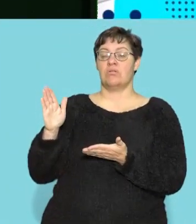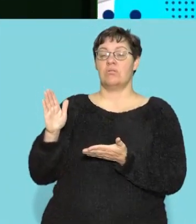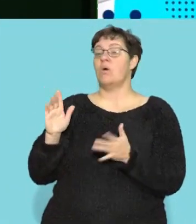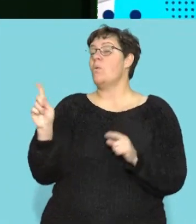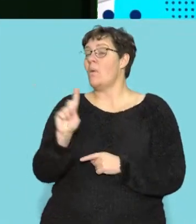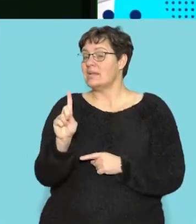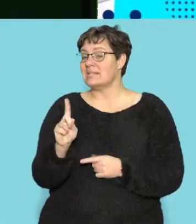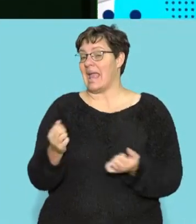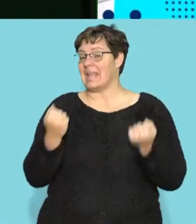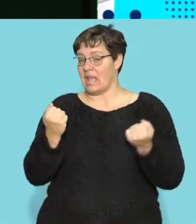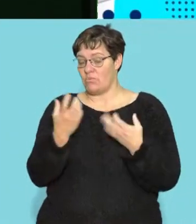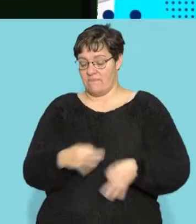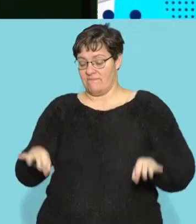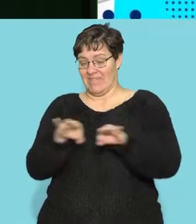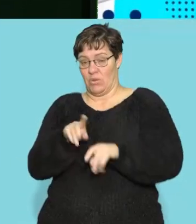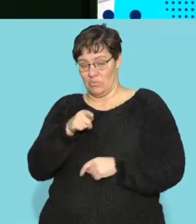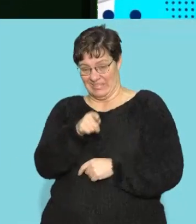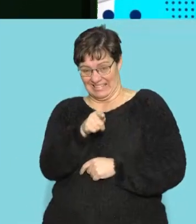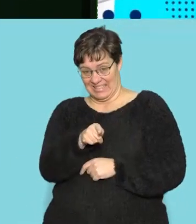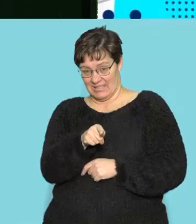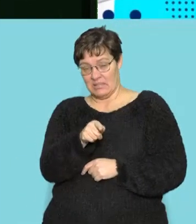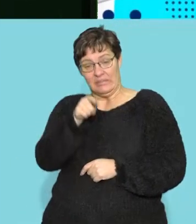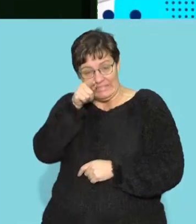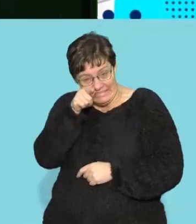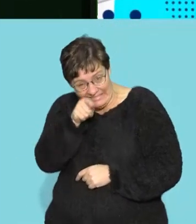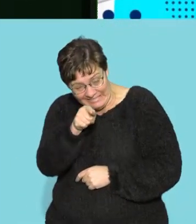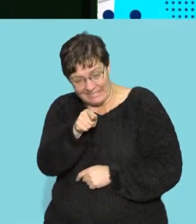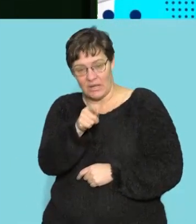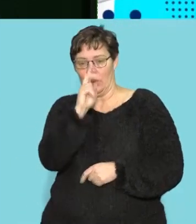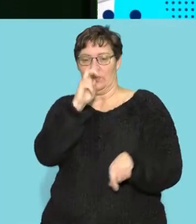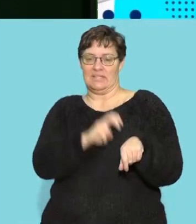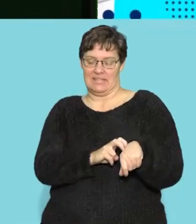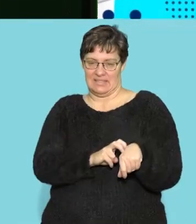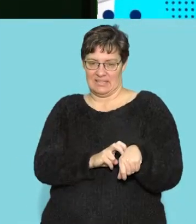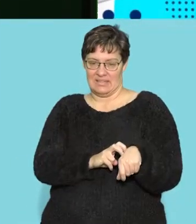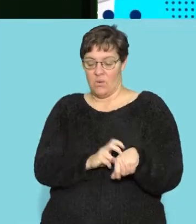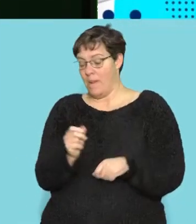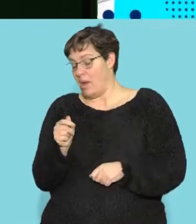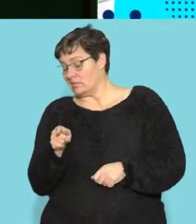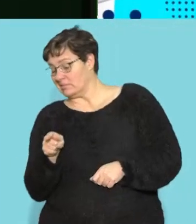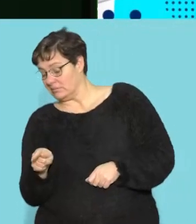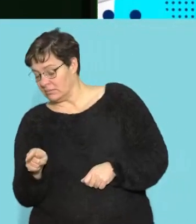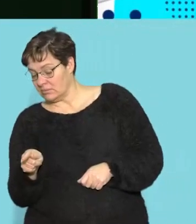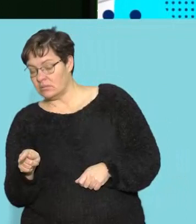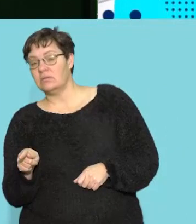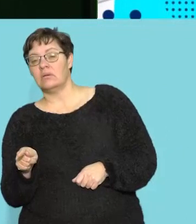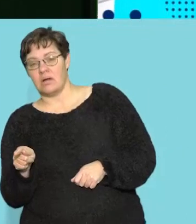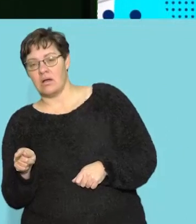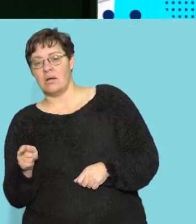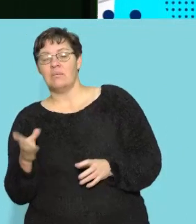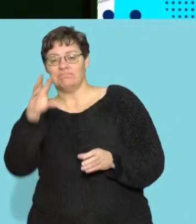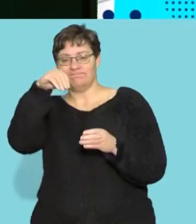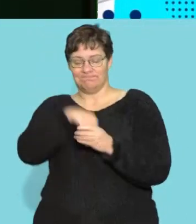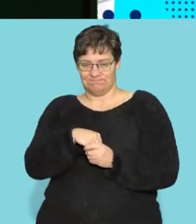at carrying value. That item is what you need, or that figure is what you need